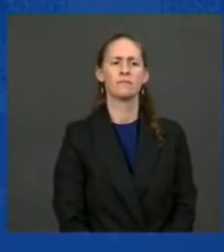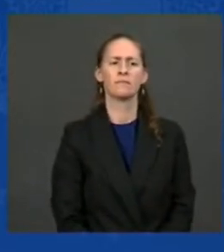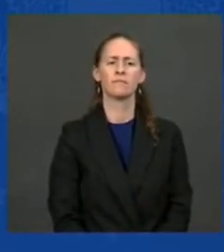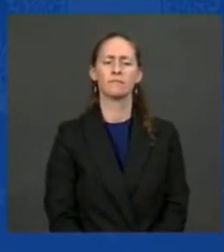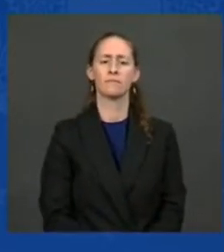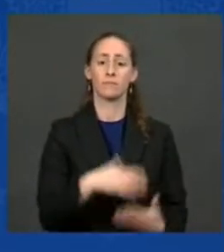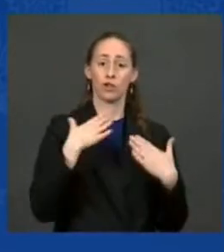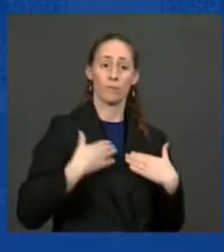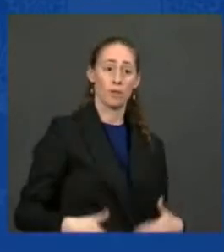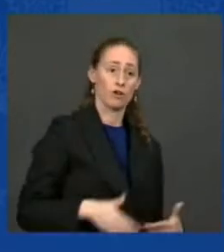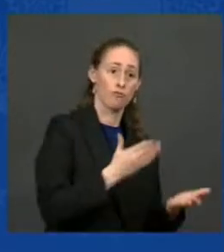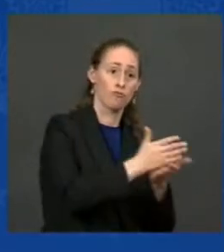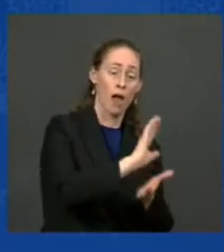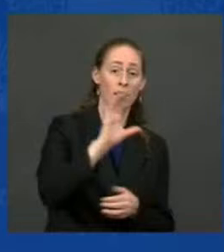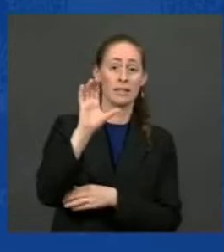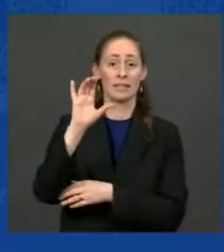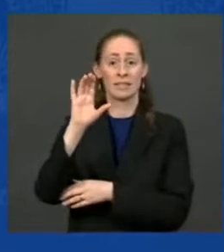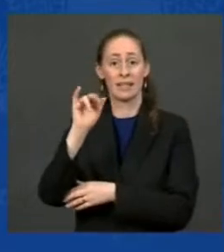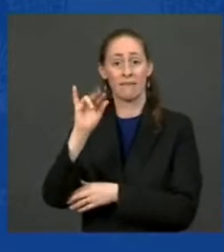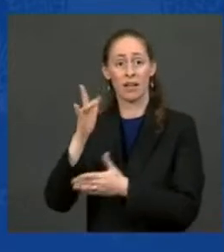equal justice here at home.